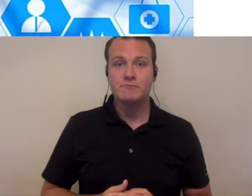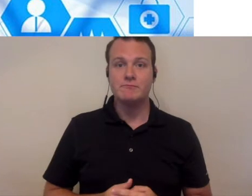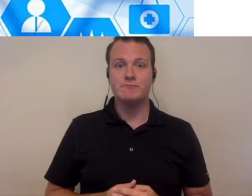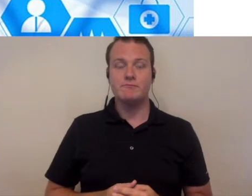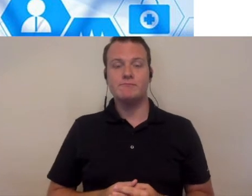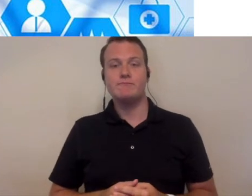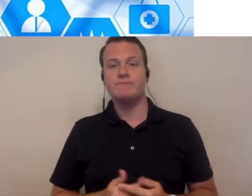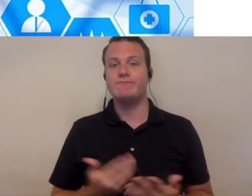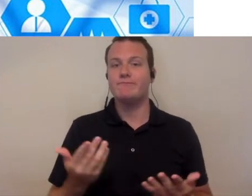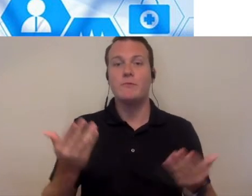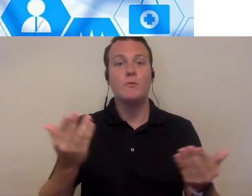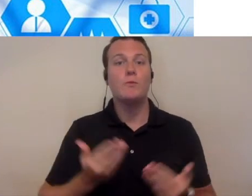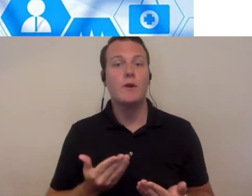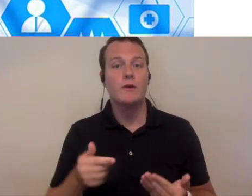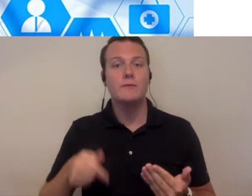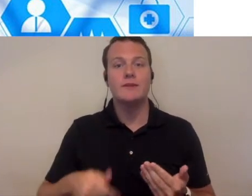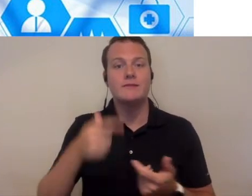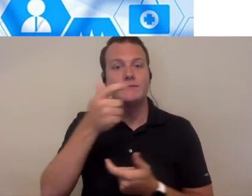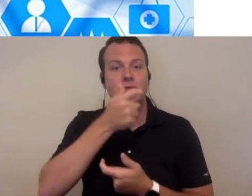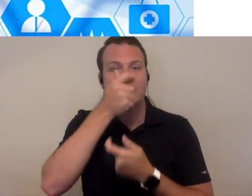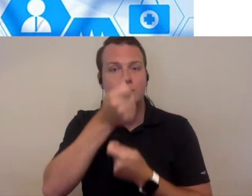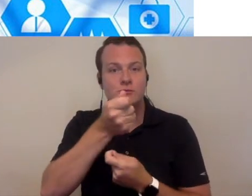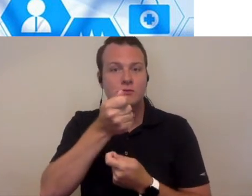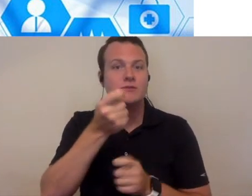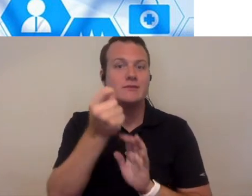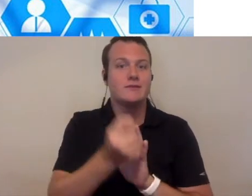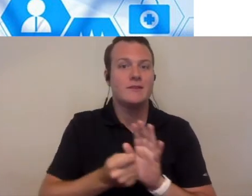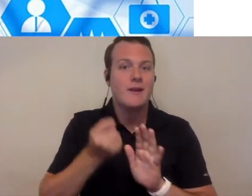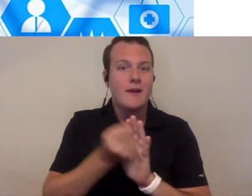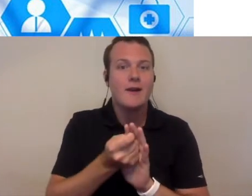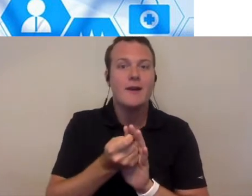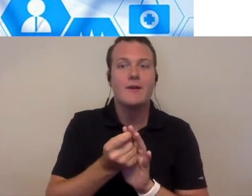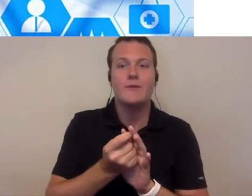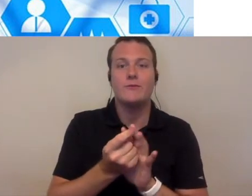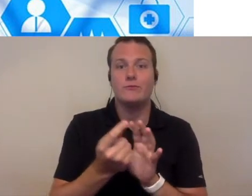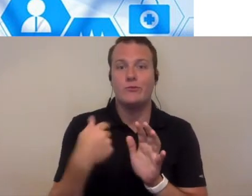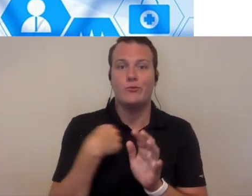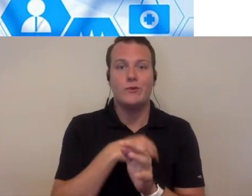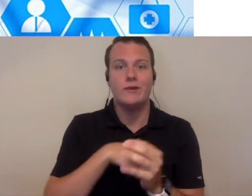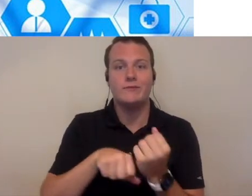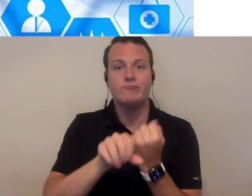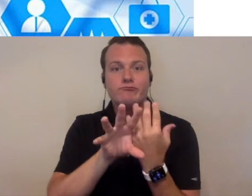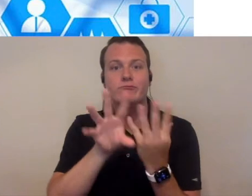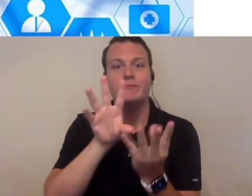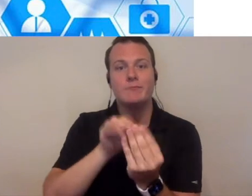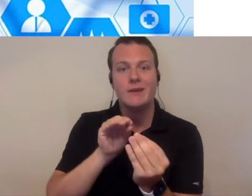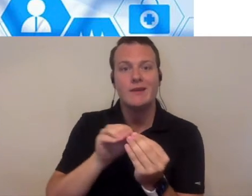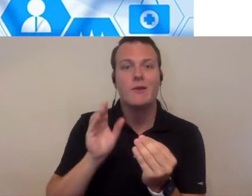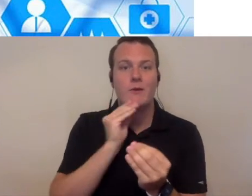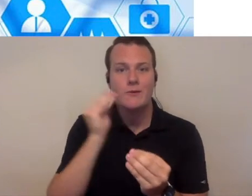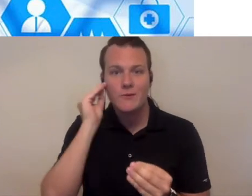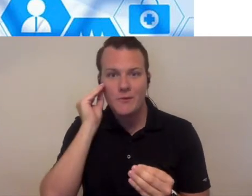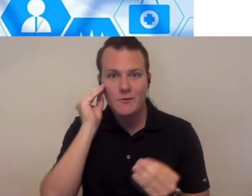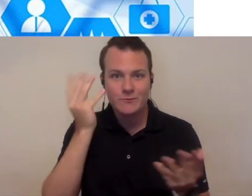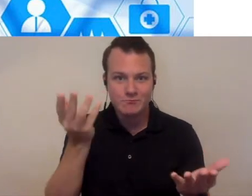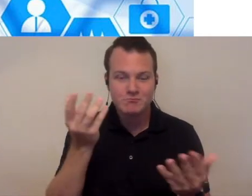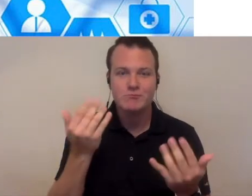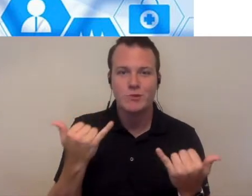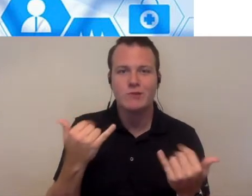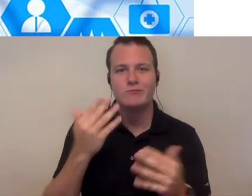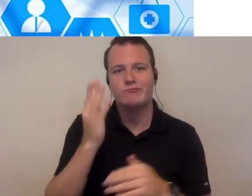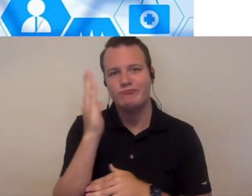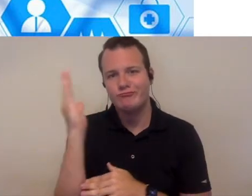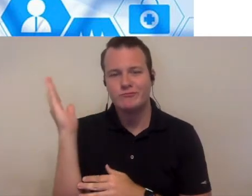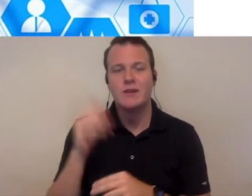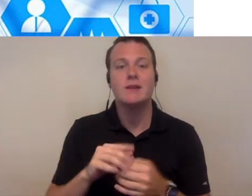and welcome to this interesting time as we all meet in our homes and are going through this